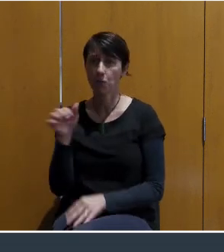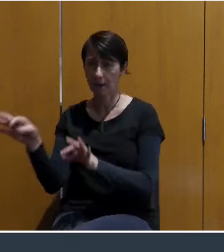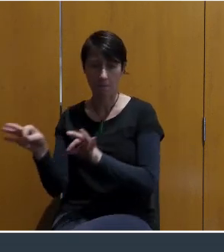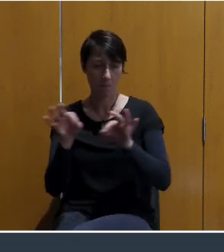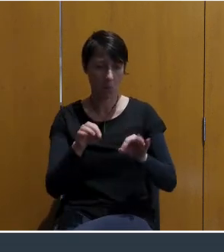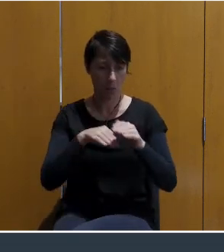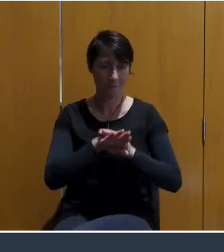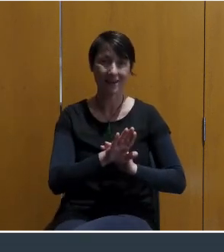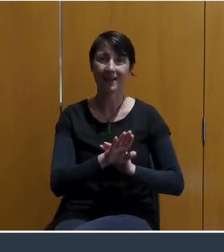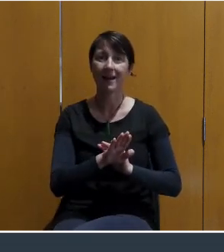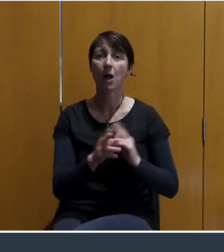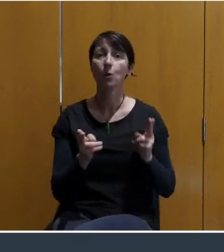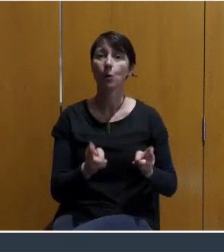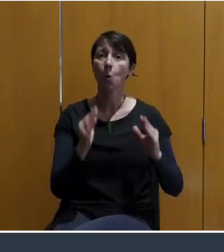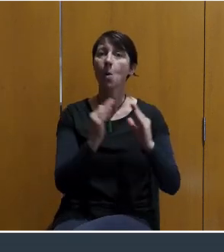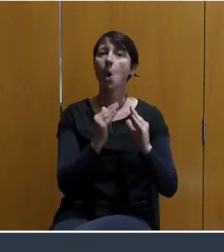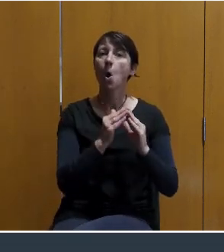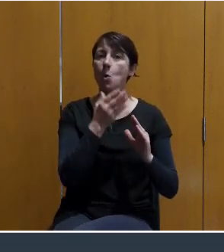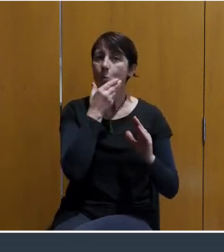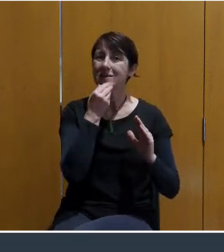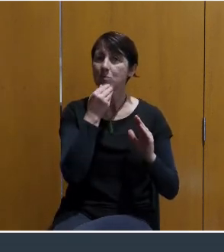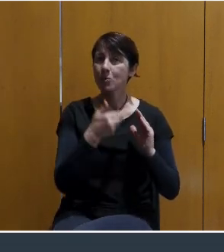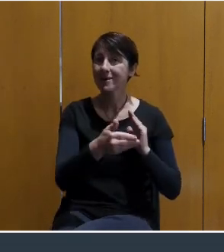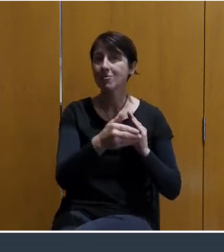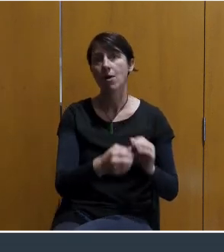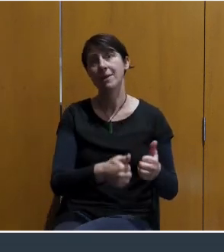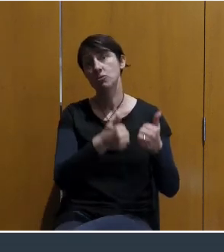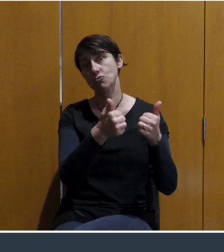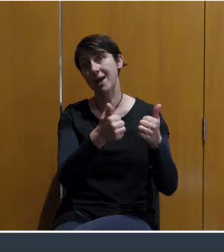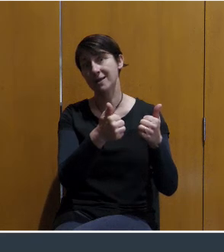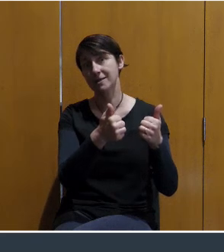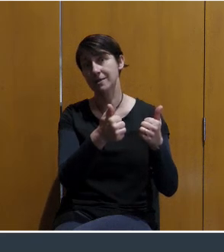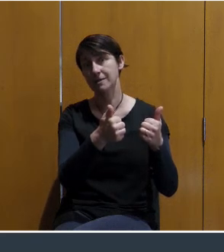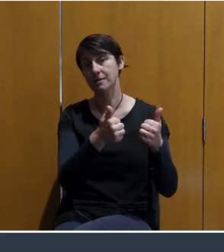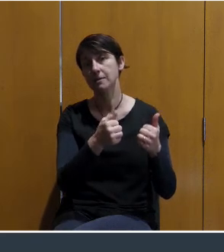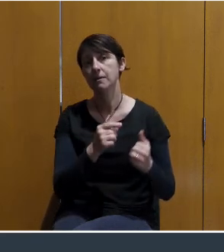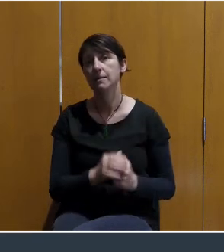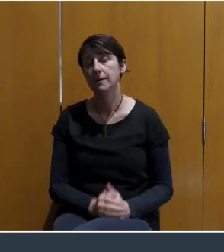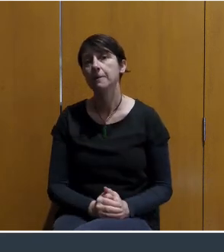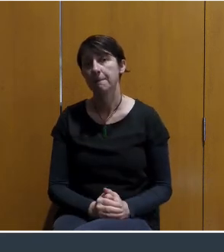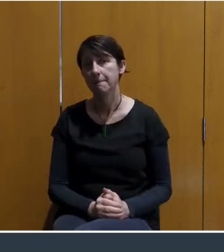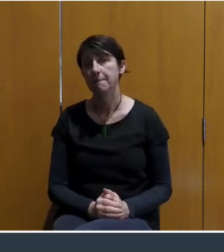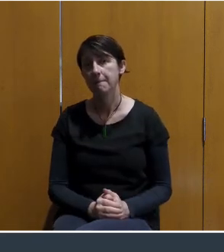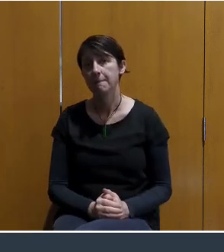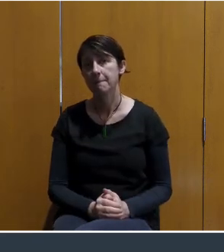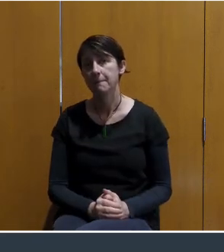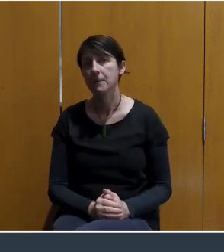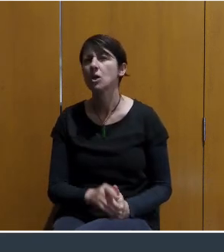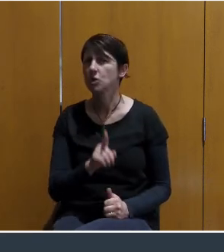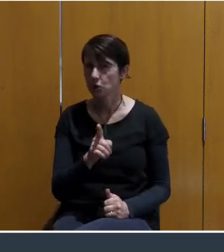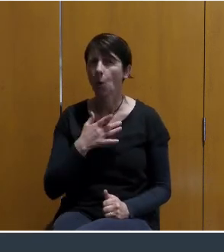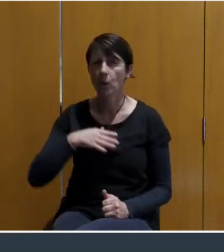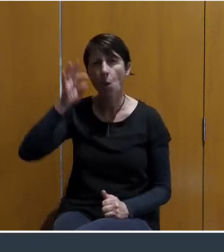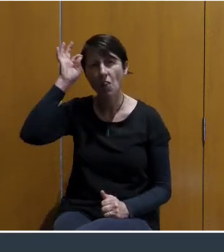their outcomes, and it's also something that many rescues rely on. So I'd like to hear council's thoughts